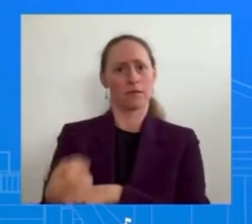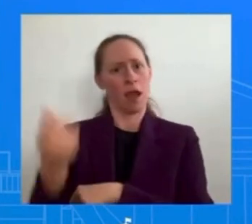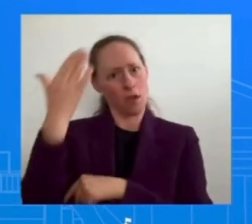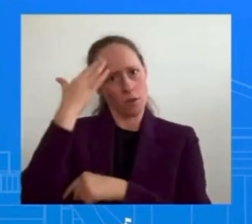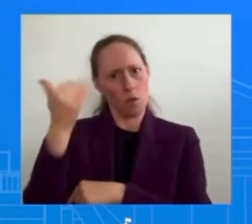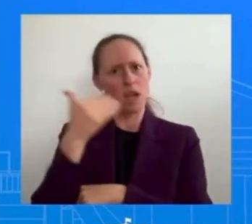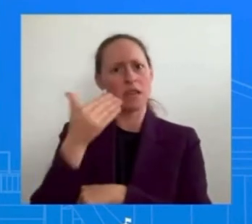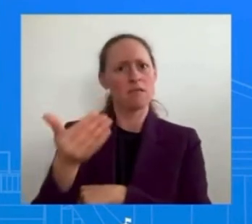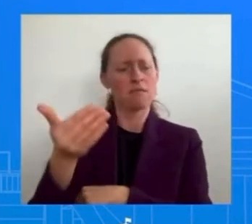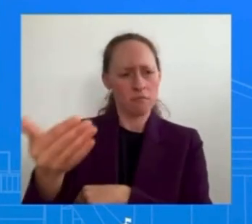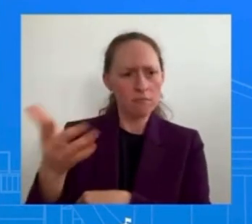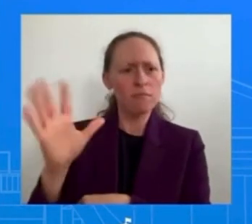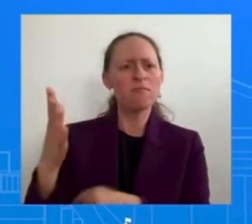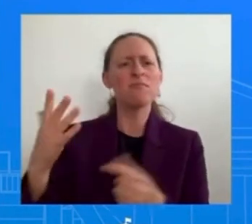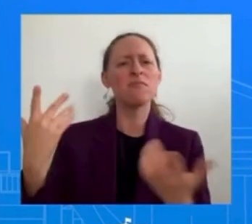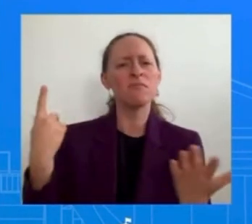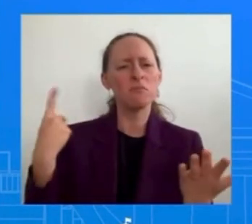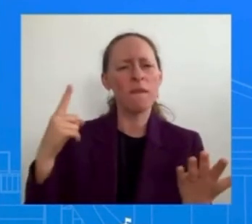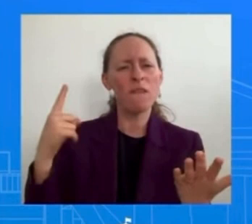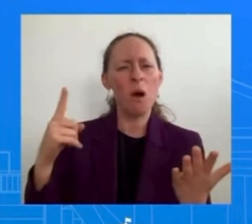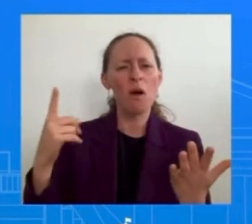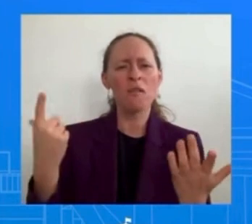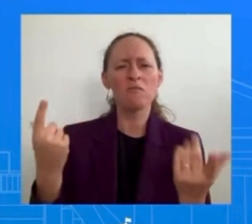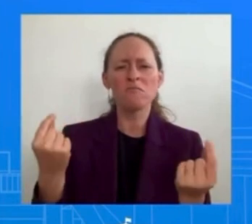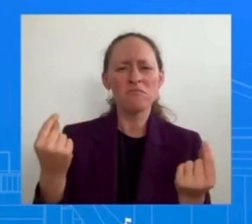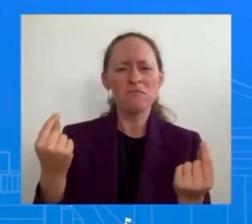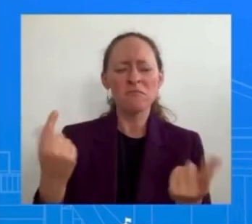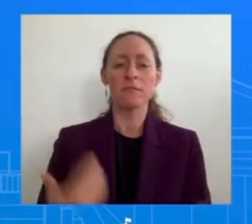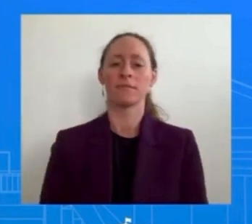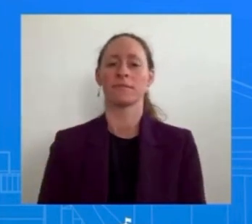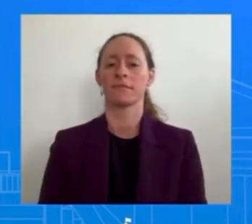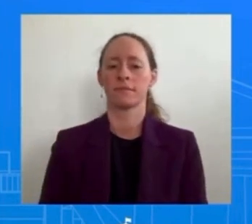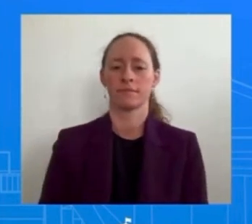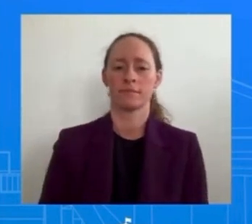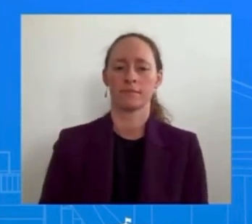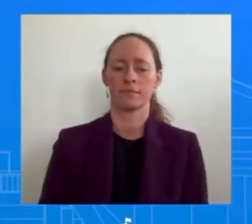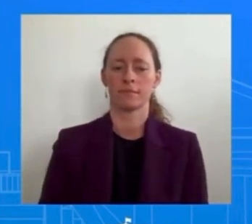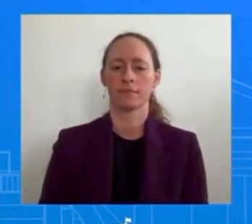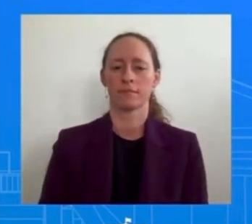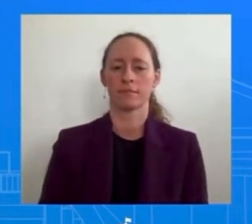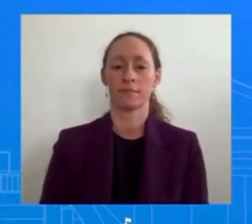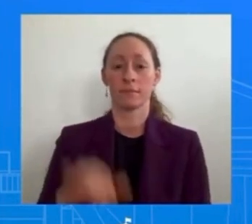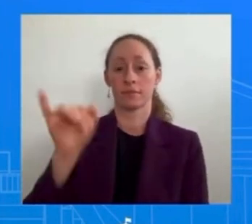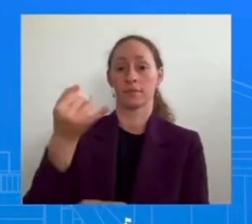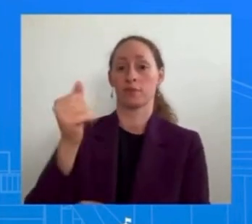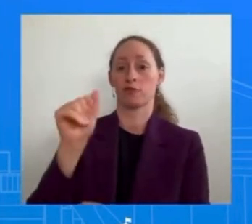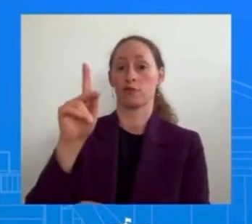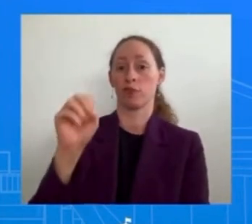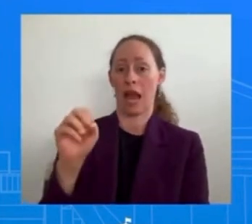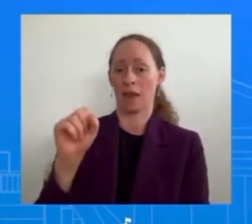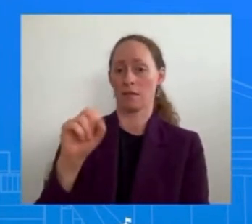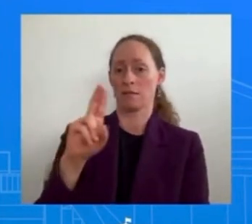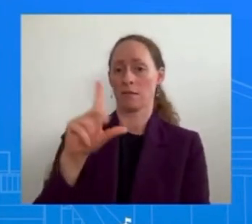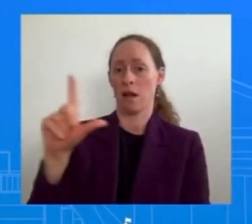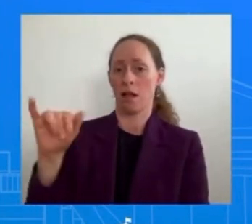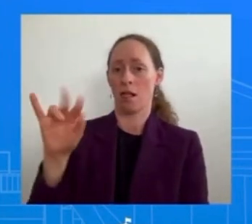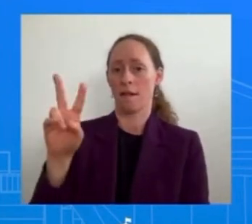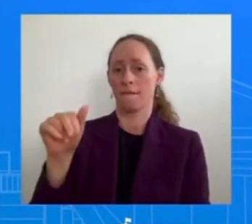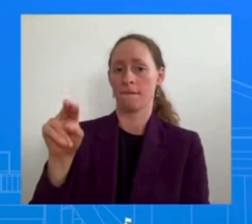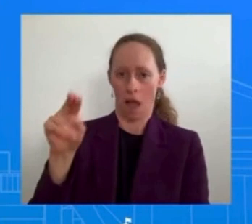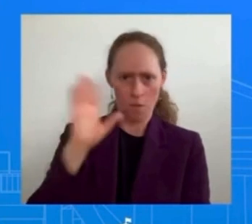but I also want to share that Jake Sullivan is going to be on Friday morning, I believe. He's going to be